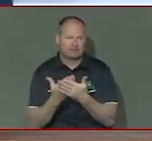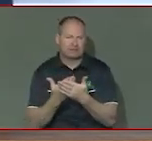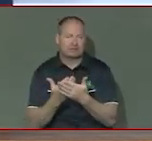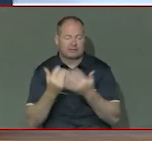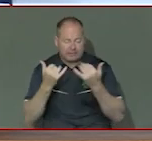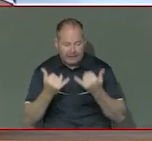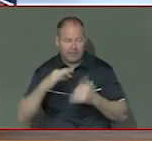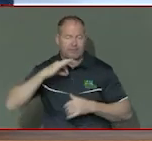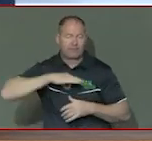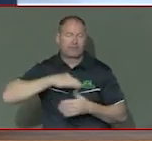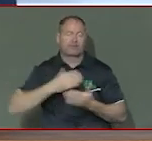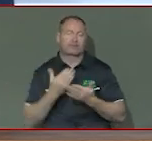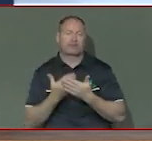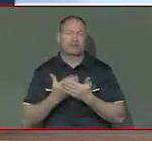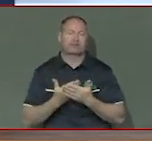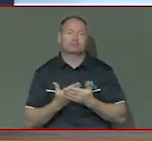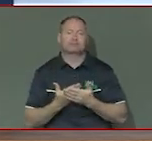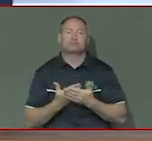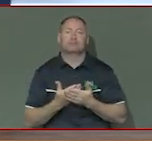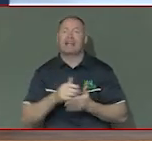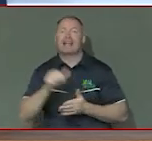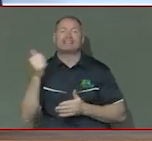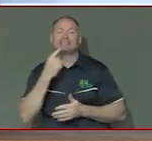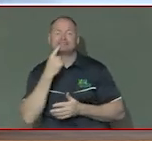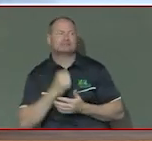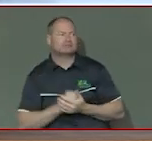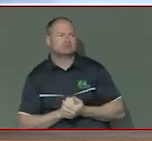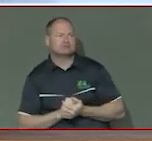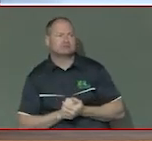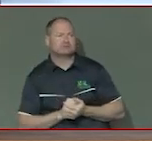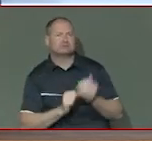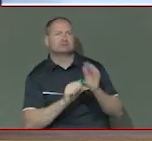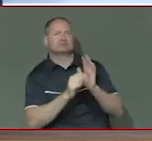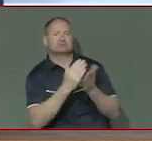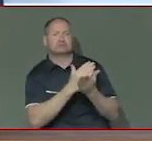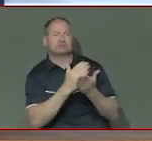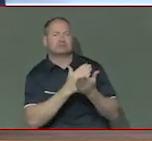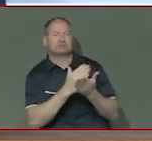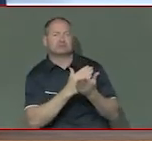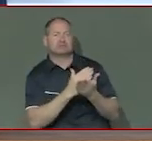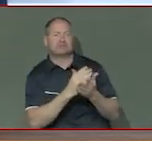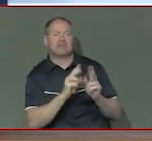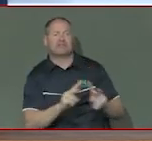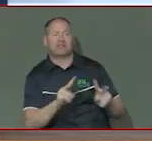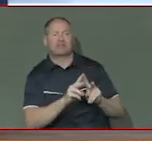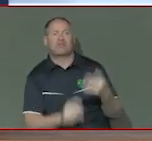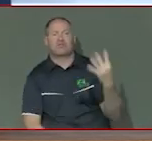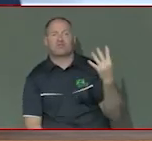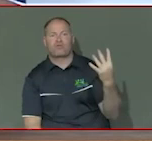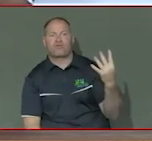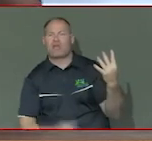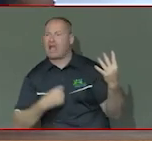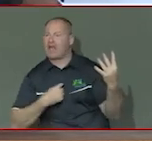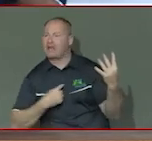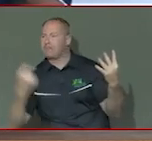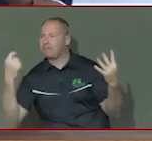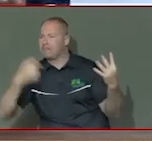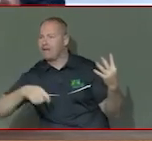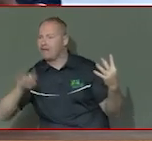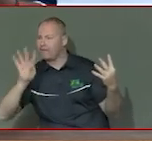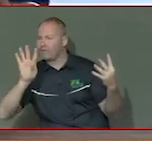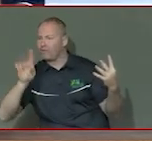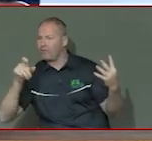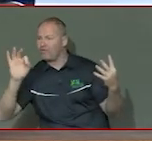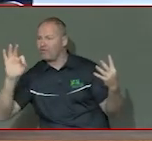immediately. Other people will say, no, the value of that share is 4 rand. I'm not willing to pay 4.30. So there's a yes and